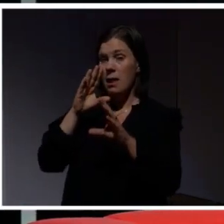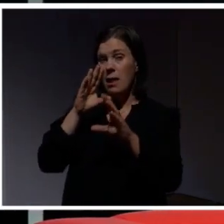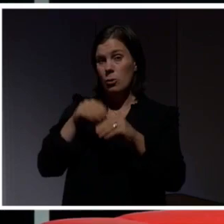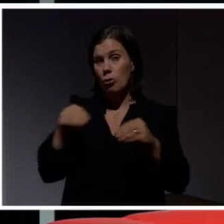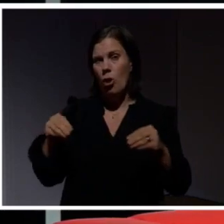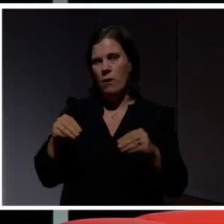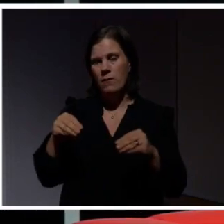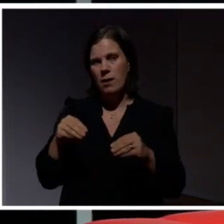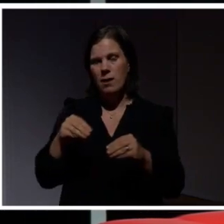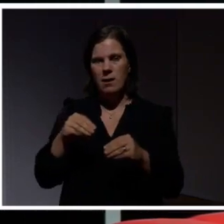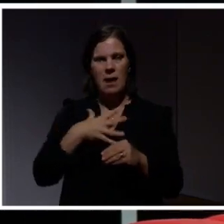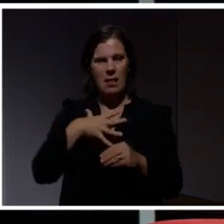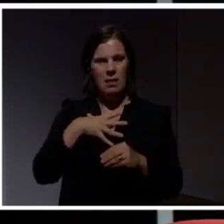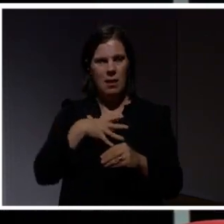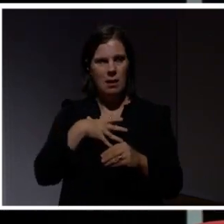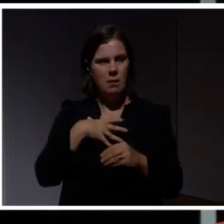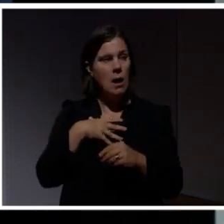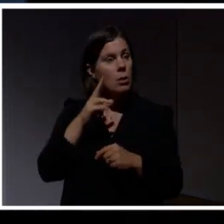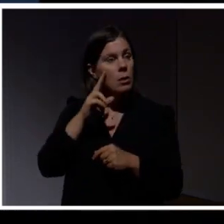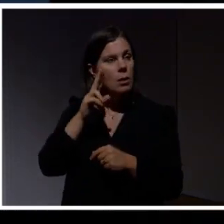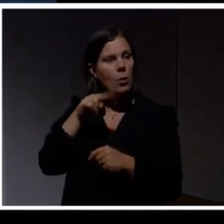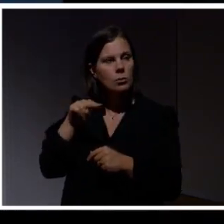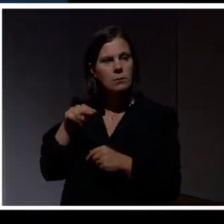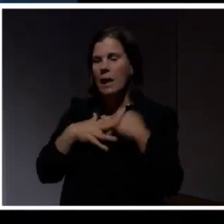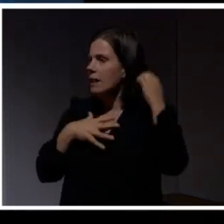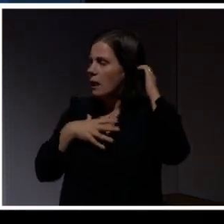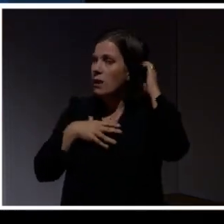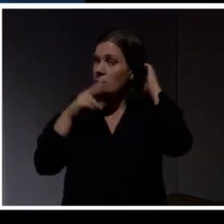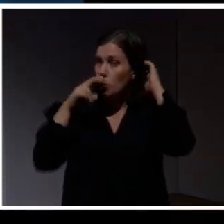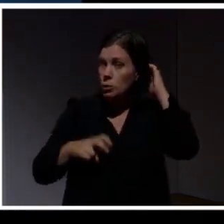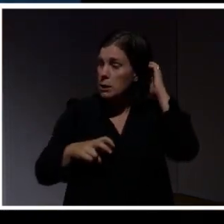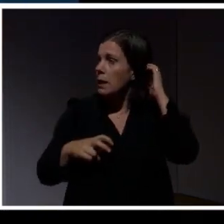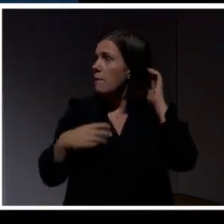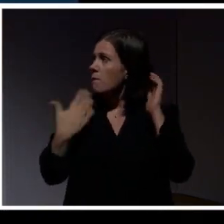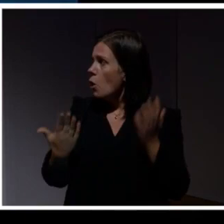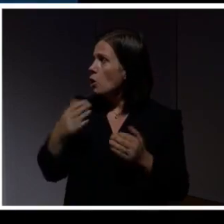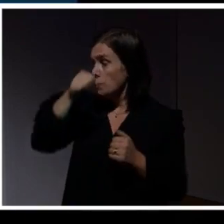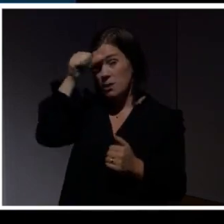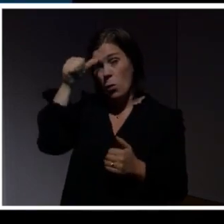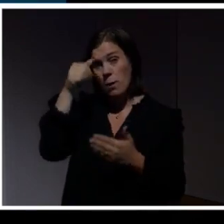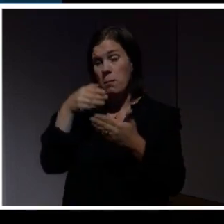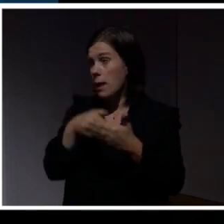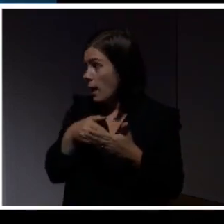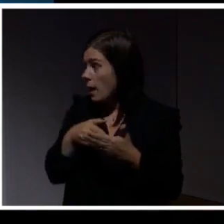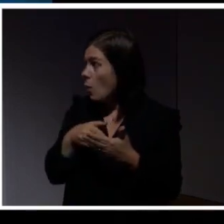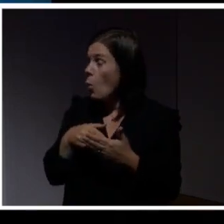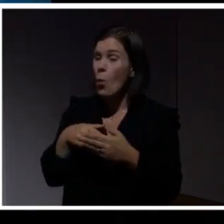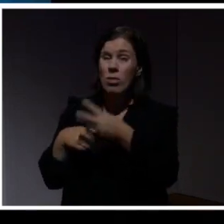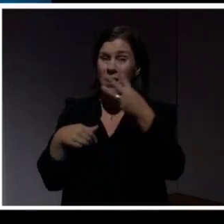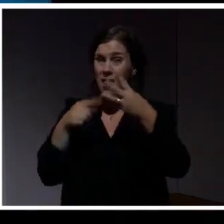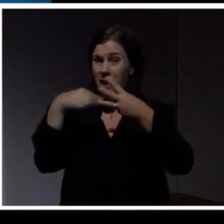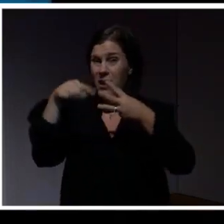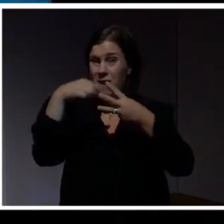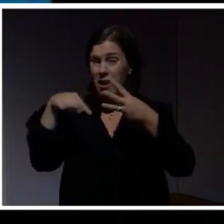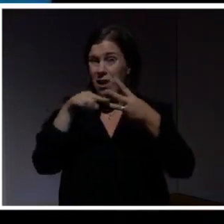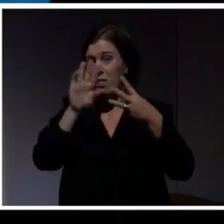Canadian study where they've asked companies that have tried to pursue AI what have been the major barriers. And their top three barriers